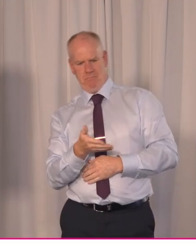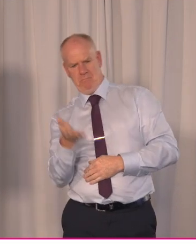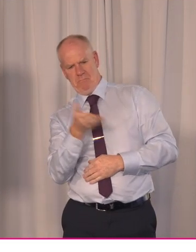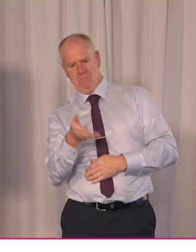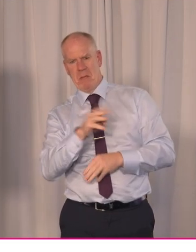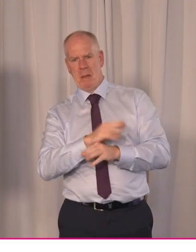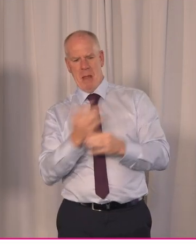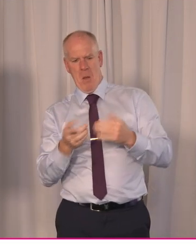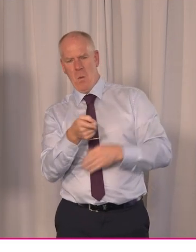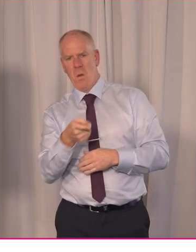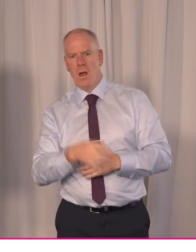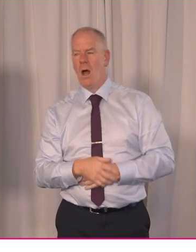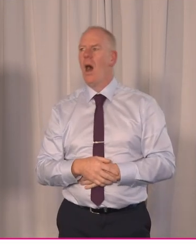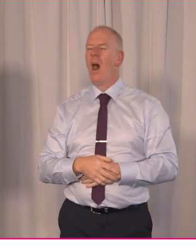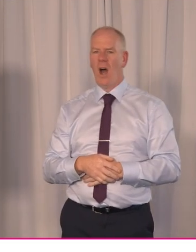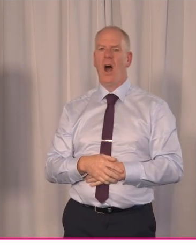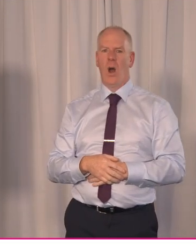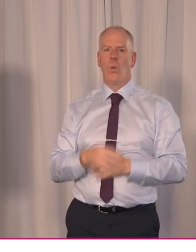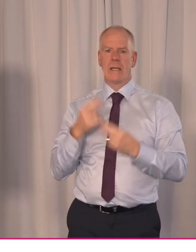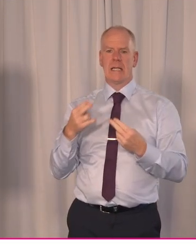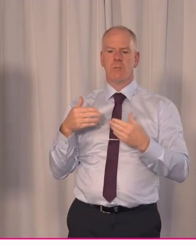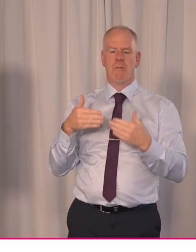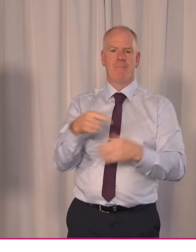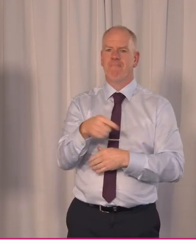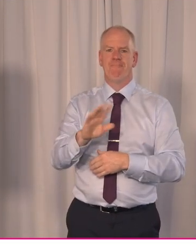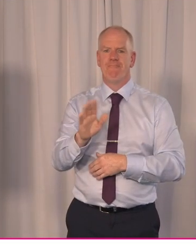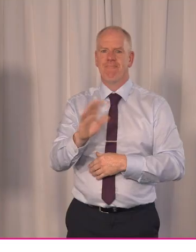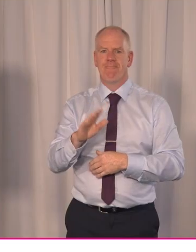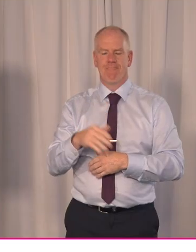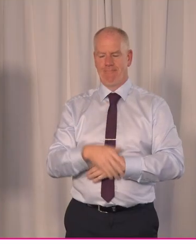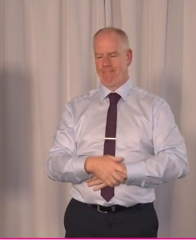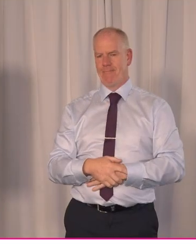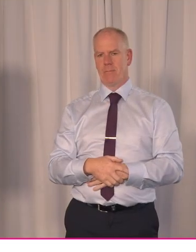assessment thing. Yeah, we need to blow that out of the water, so we do.